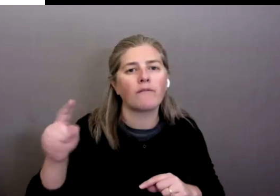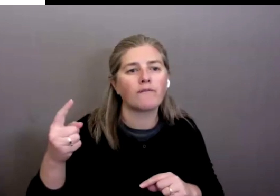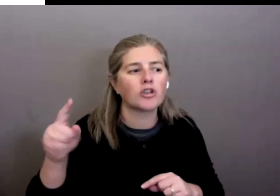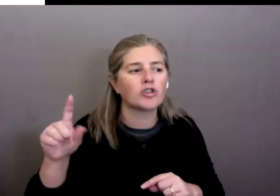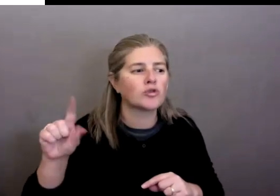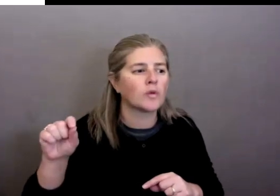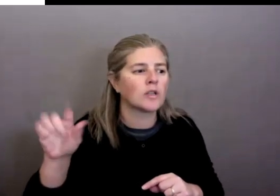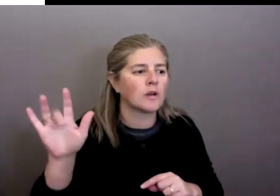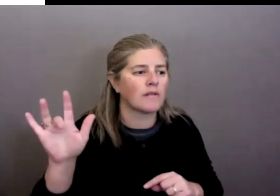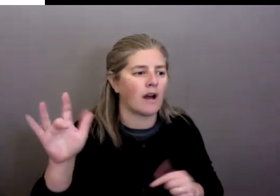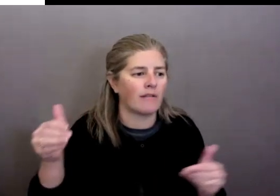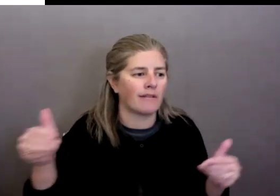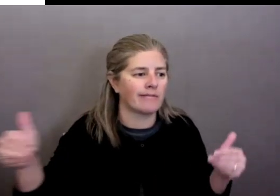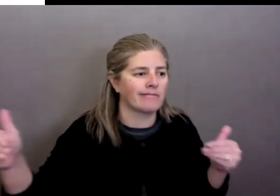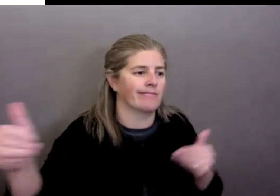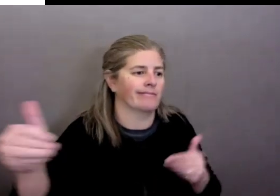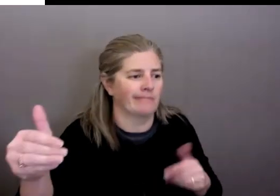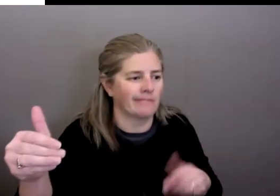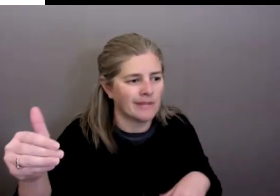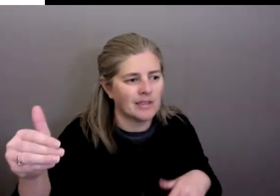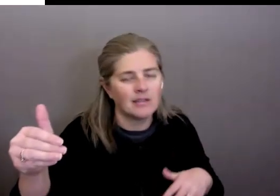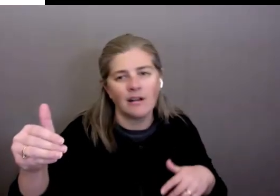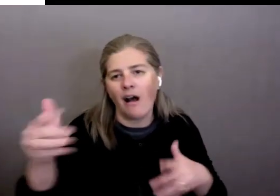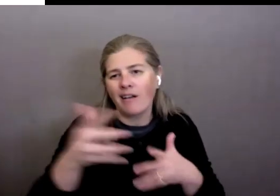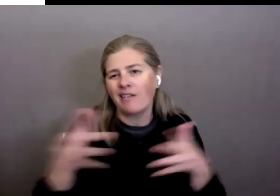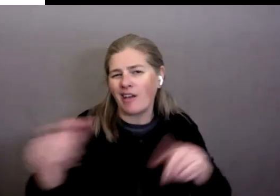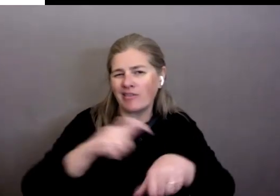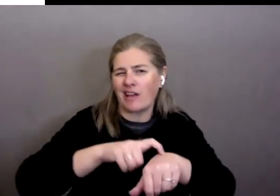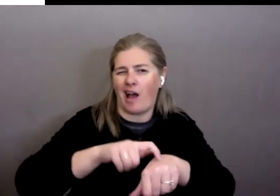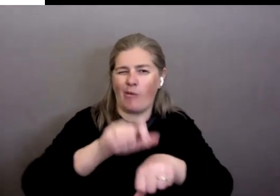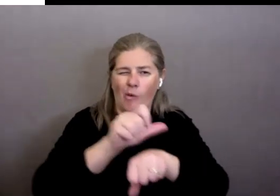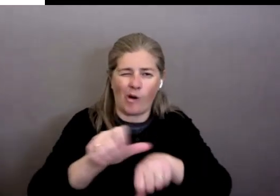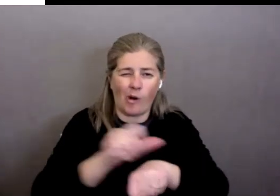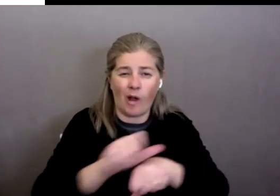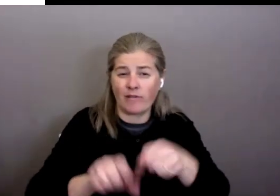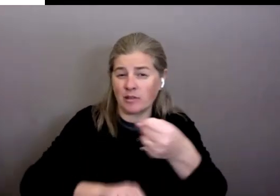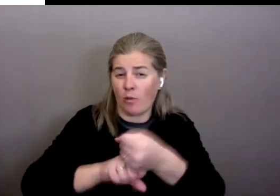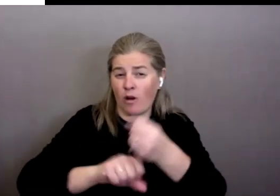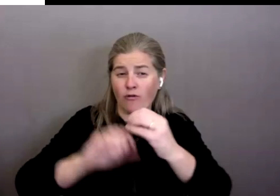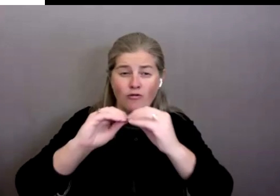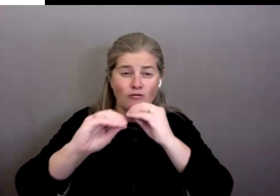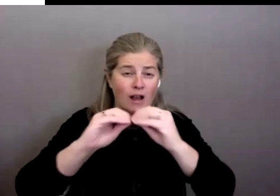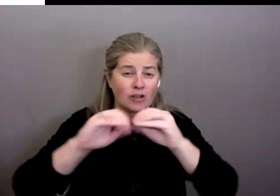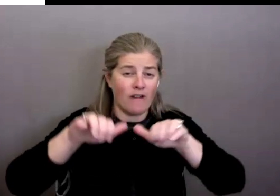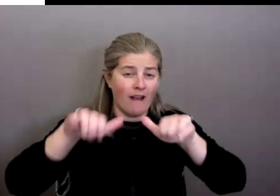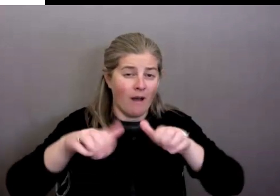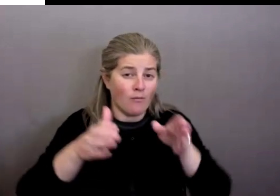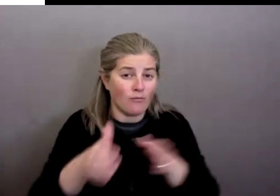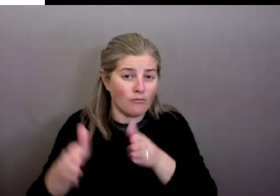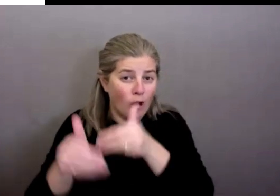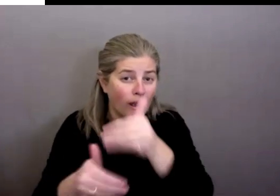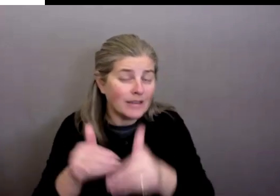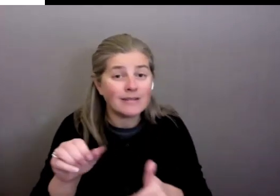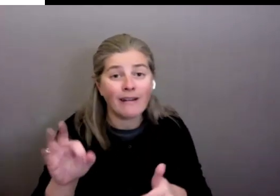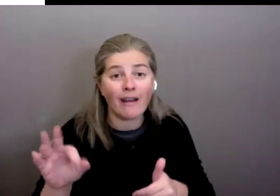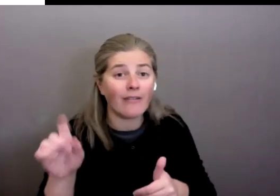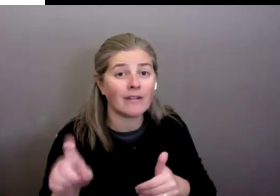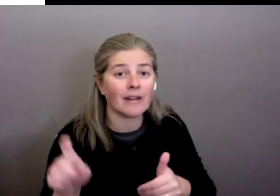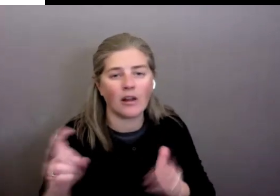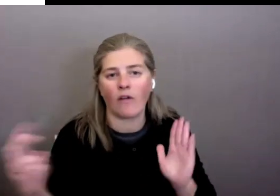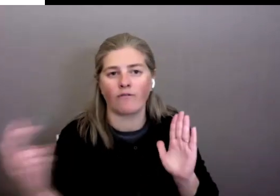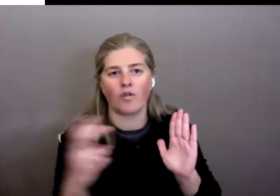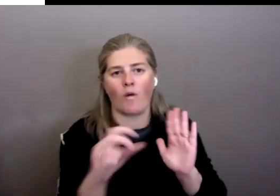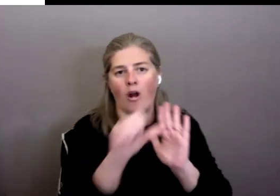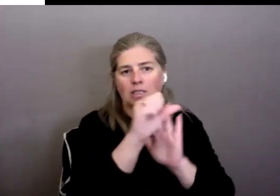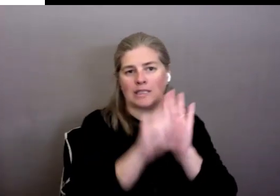we have time to do this work, and we have a supportive corrective action plan process if needed. Please view our state plan